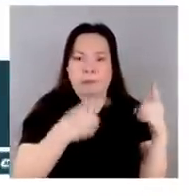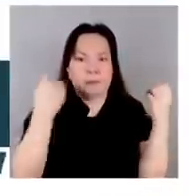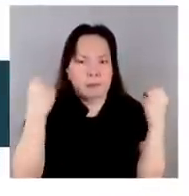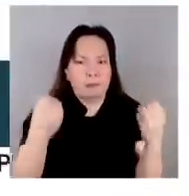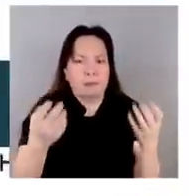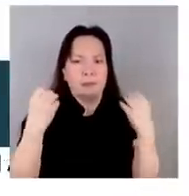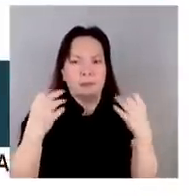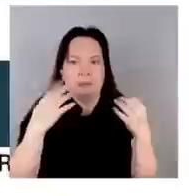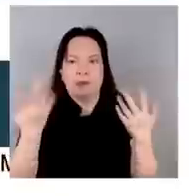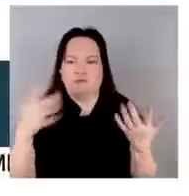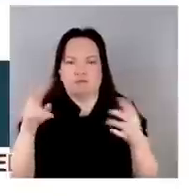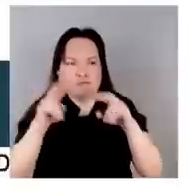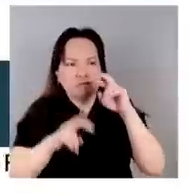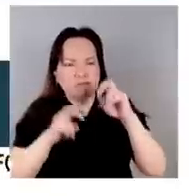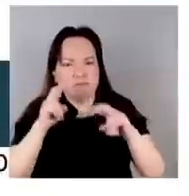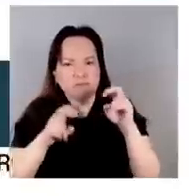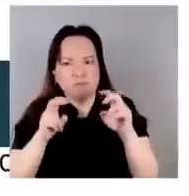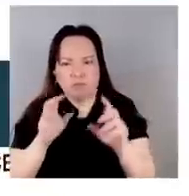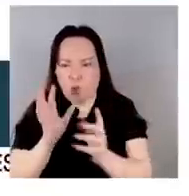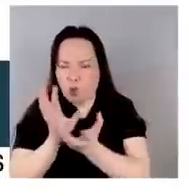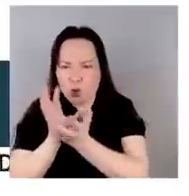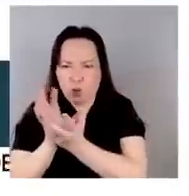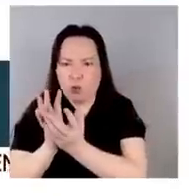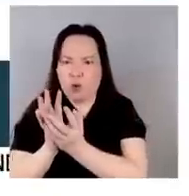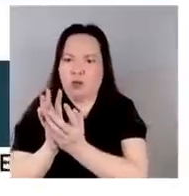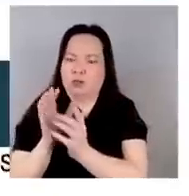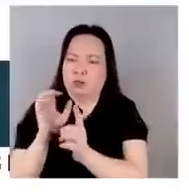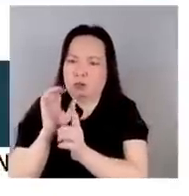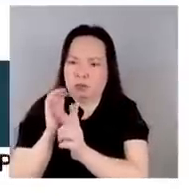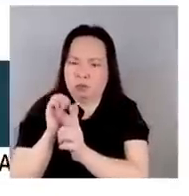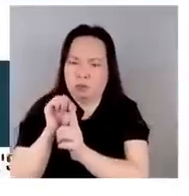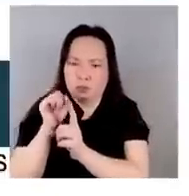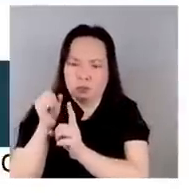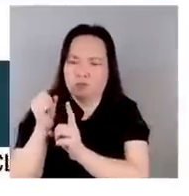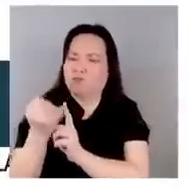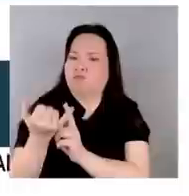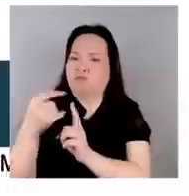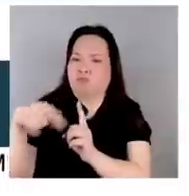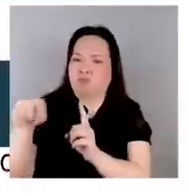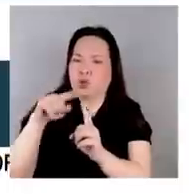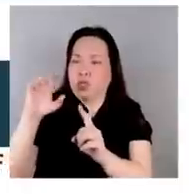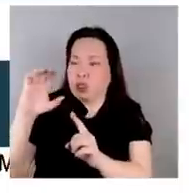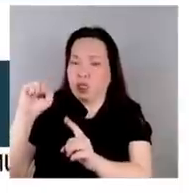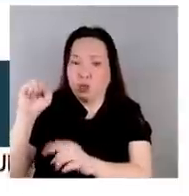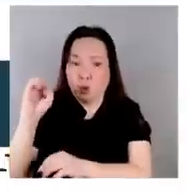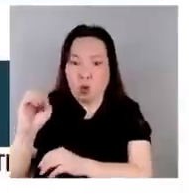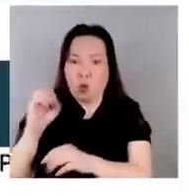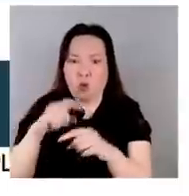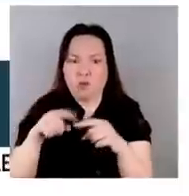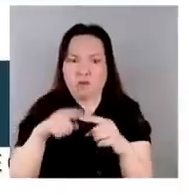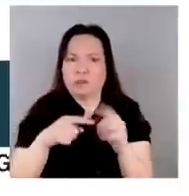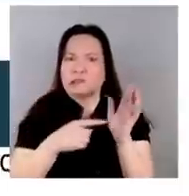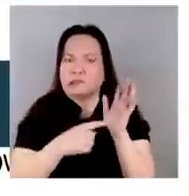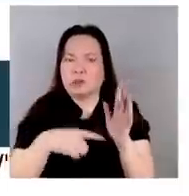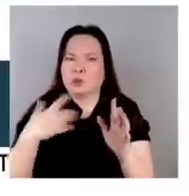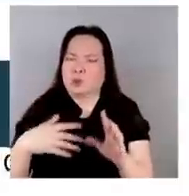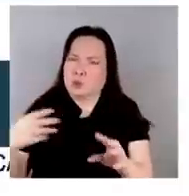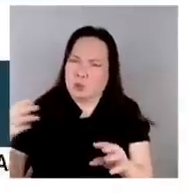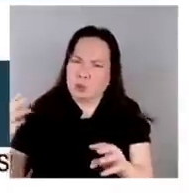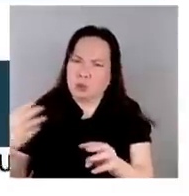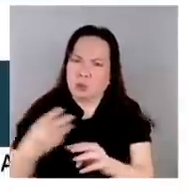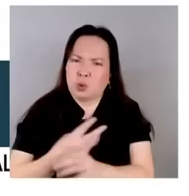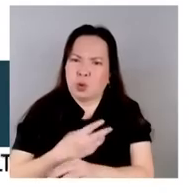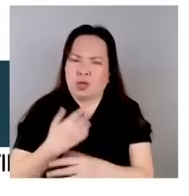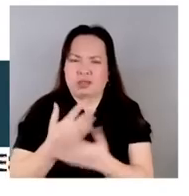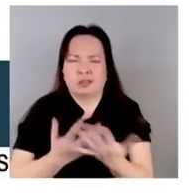know, investigated by civil society organizations that have, you know, shown the extent to which there's been very shoddy police